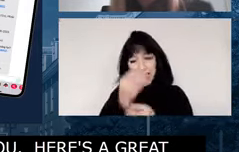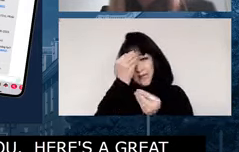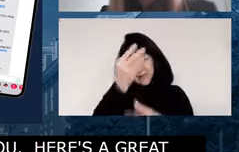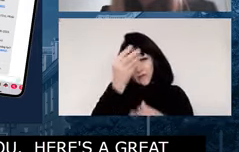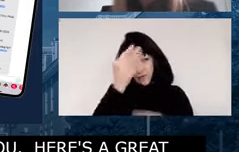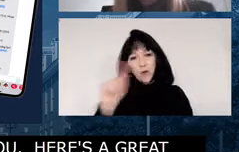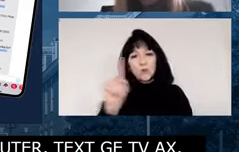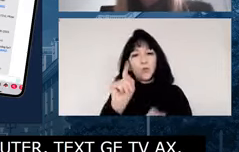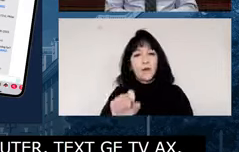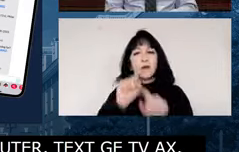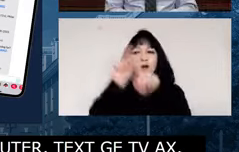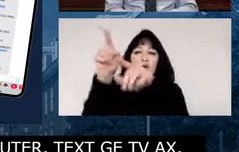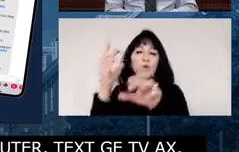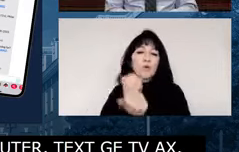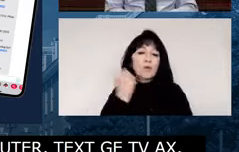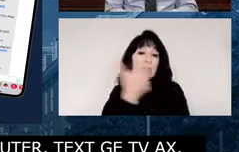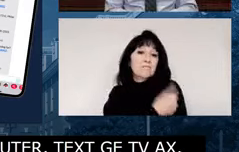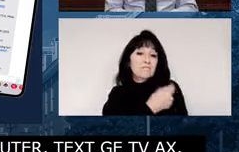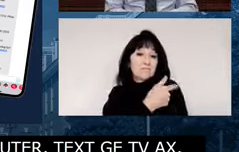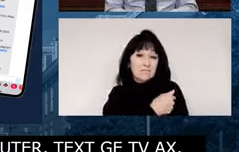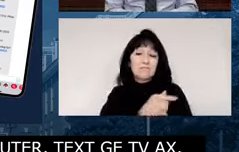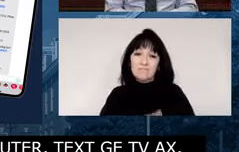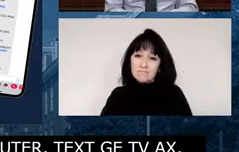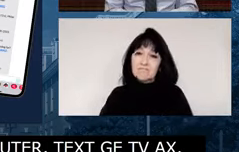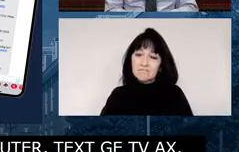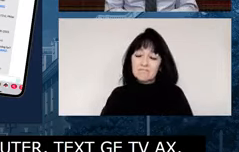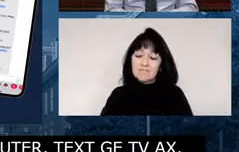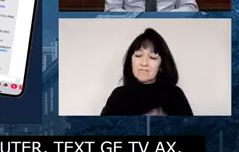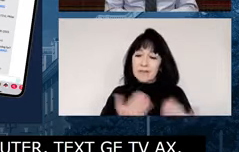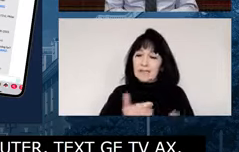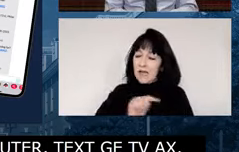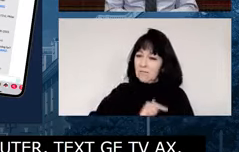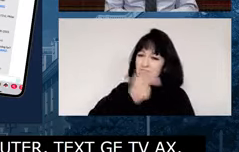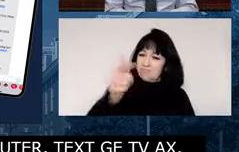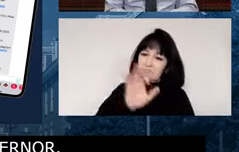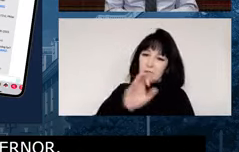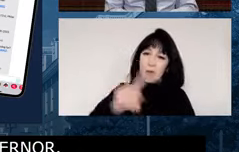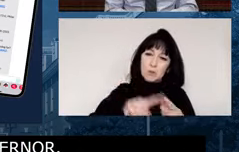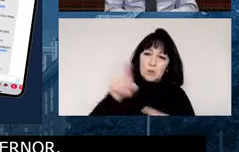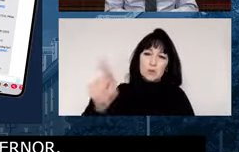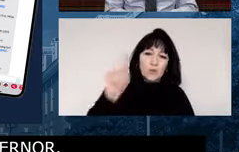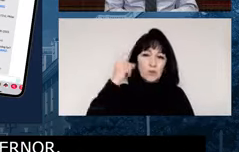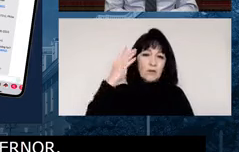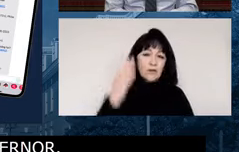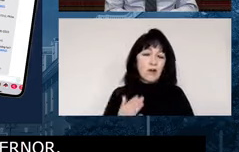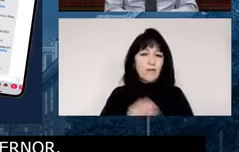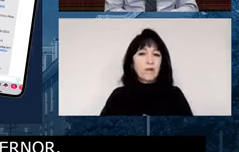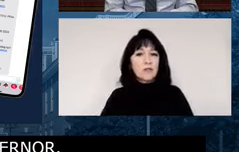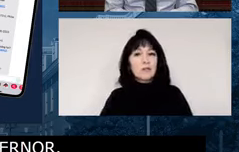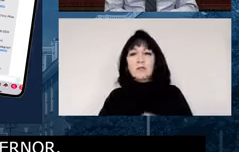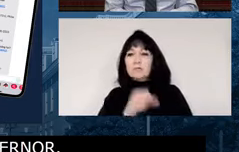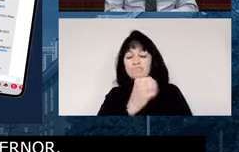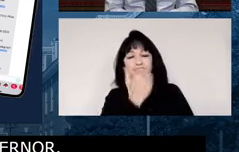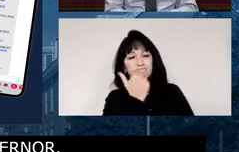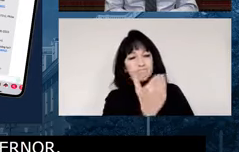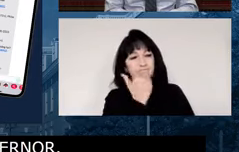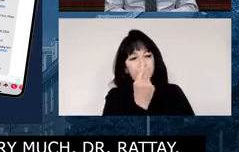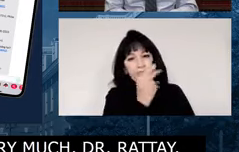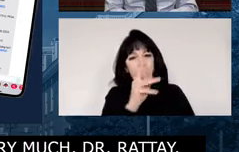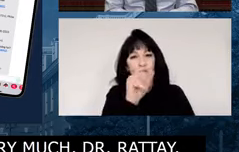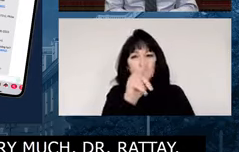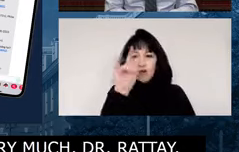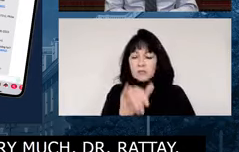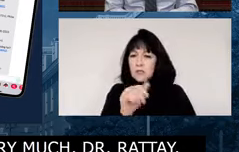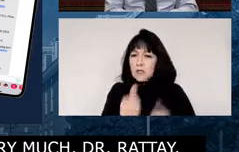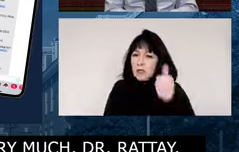to you, Governor. Thank you very much, Dr. Rattay. So make sure you get vaccinated. The most important thing that you can